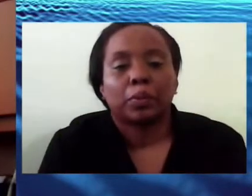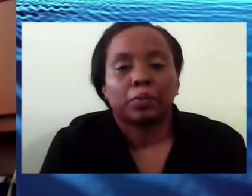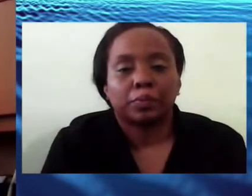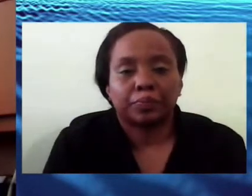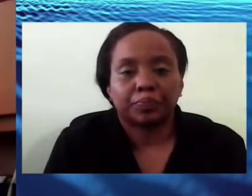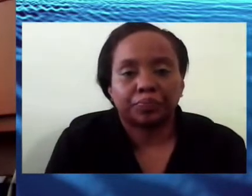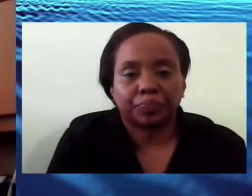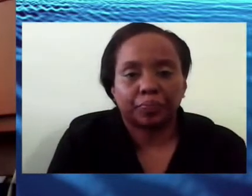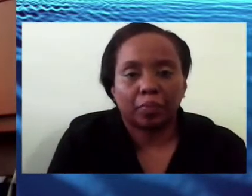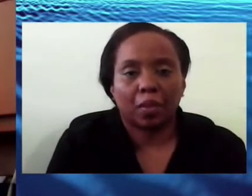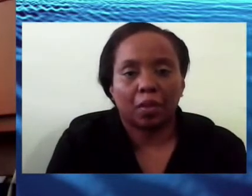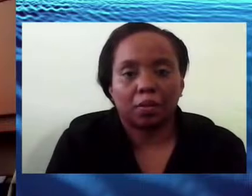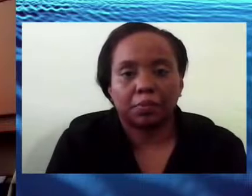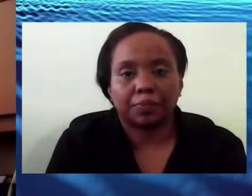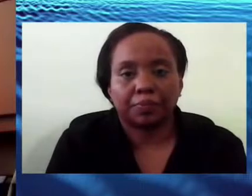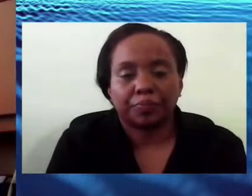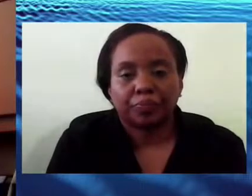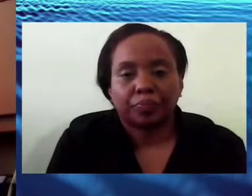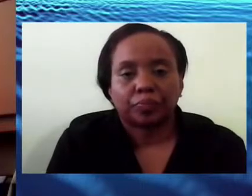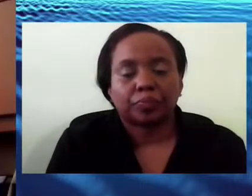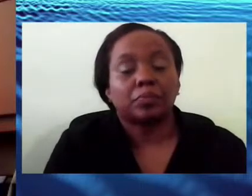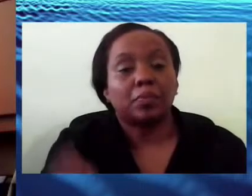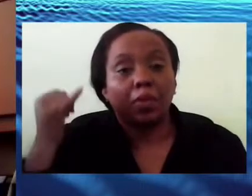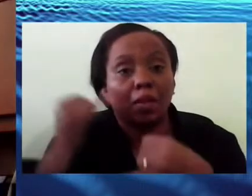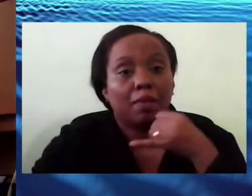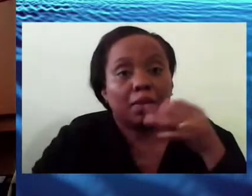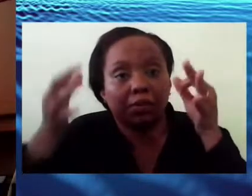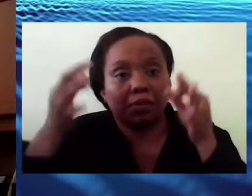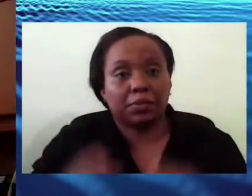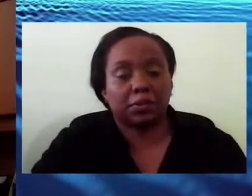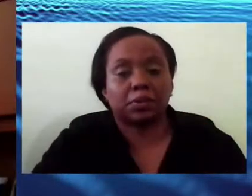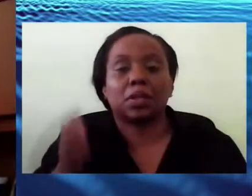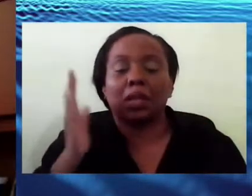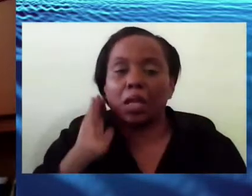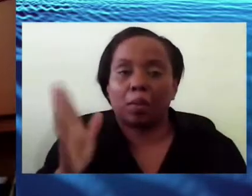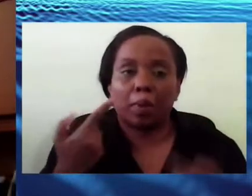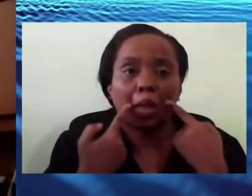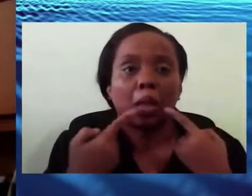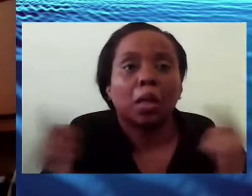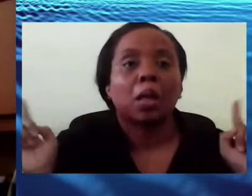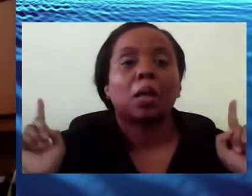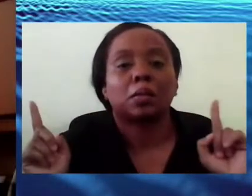position to announce once a final decision has been taken on when we can commence that.